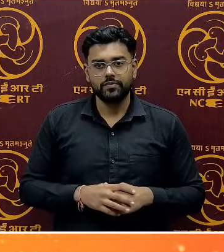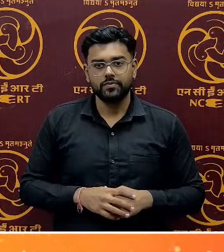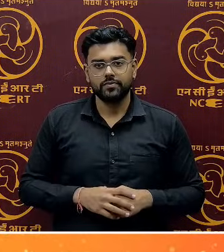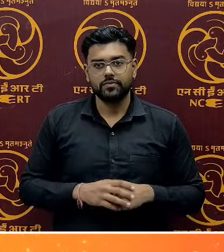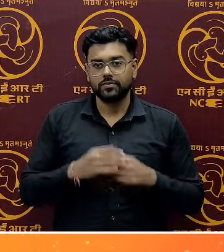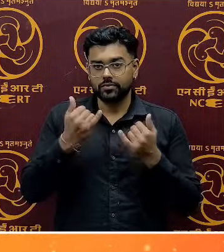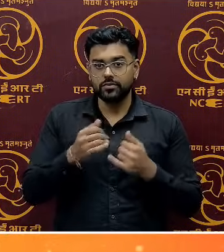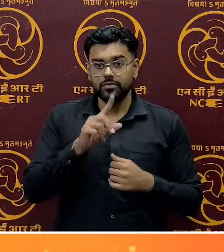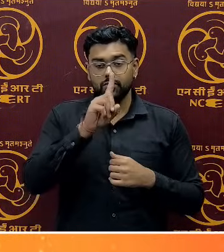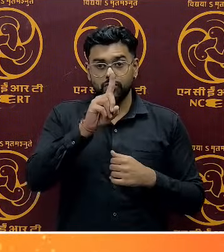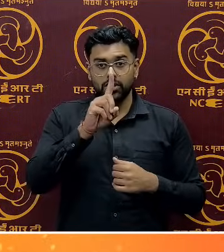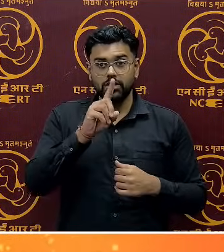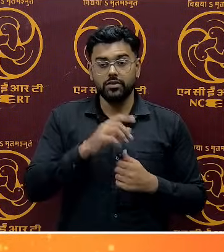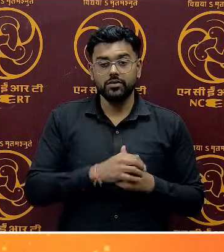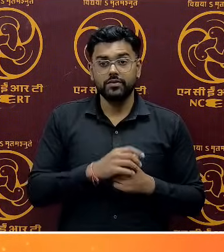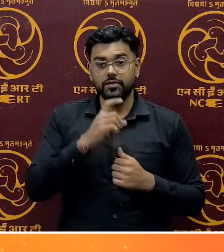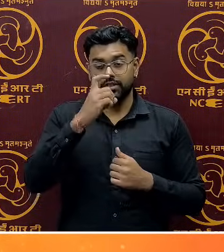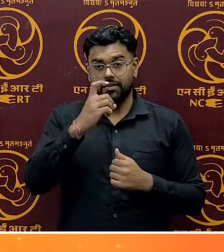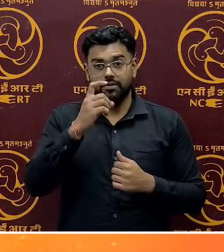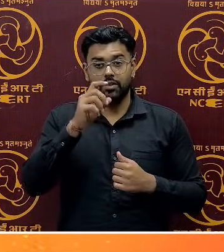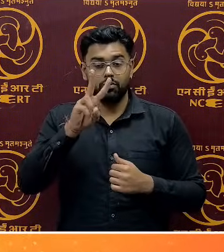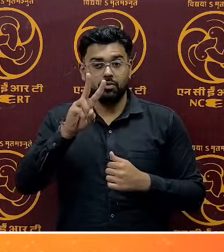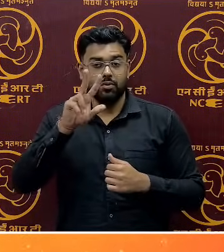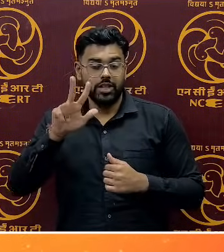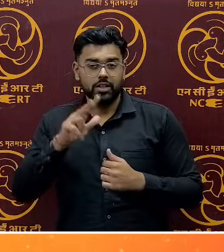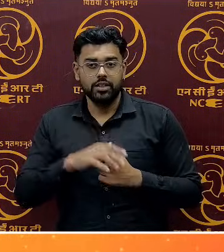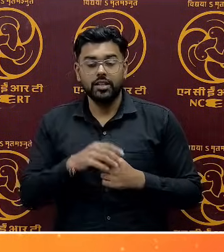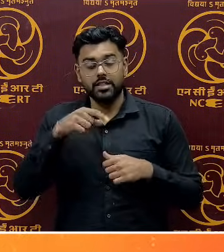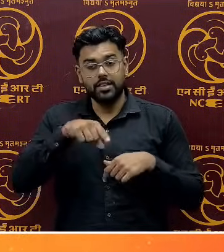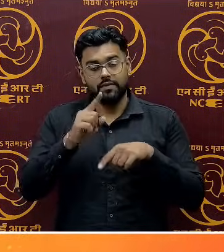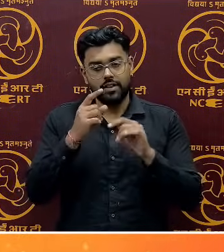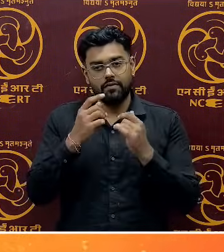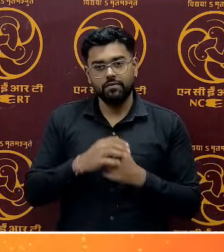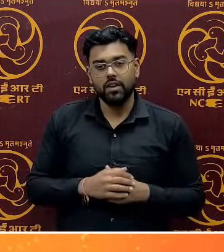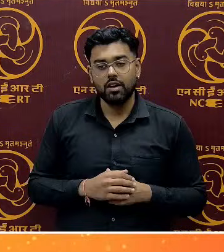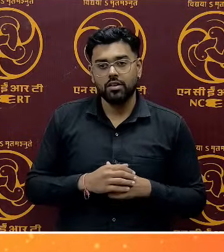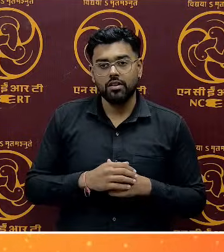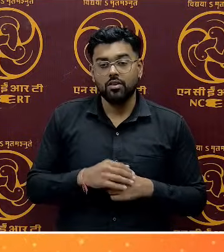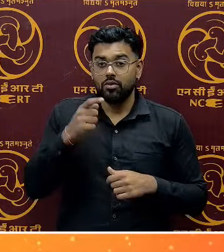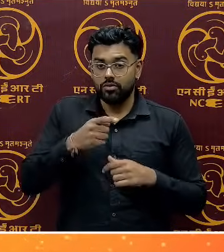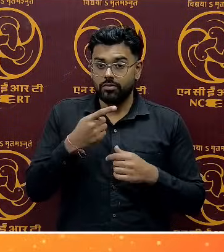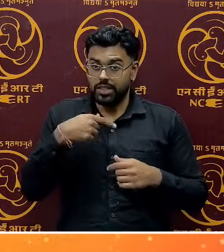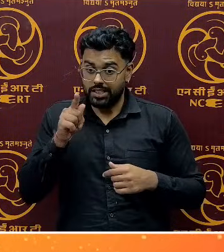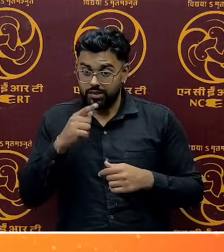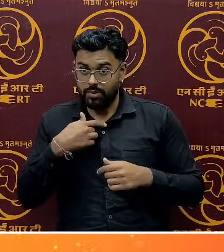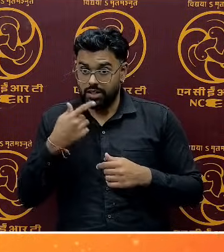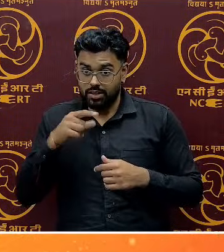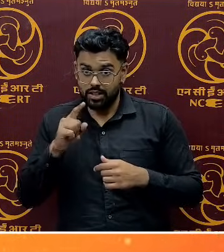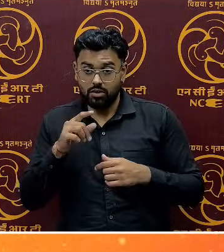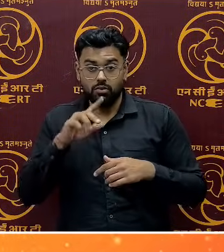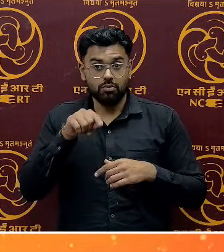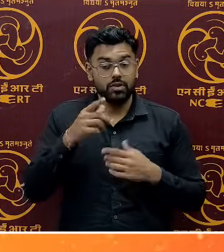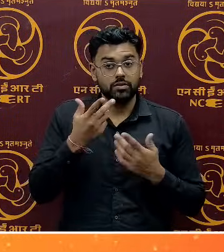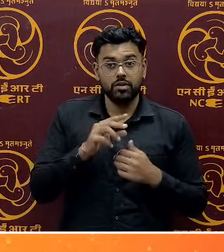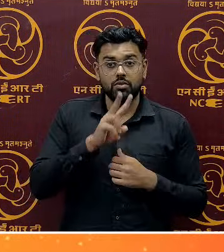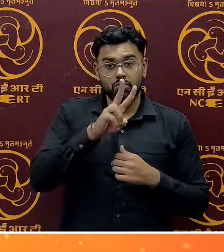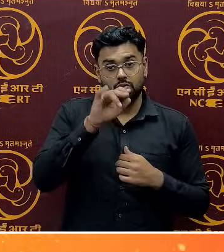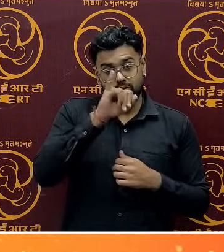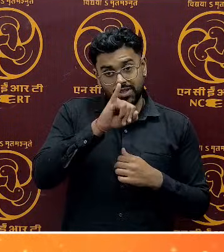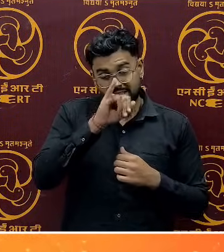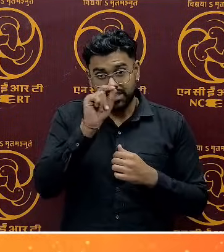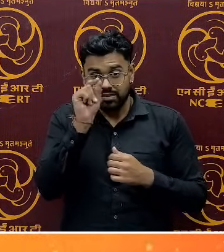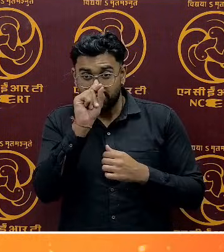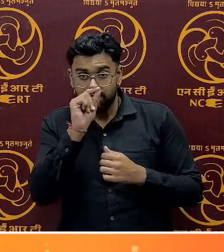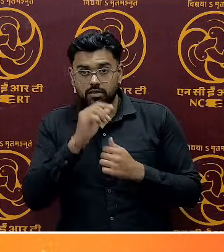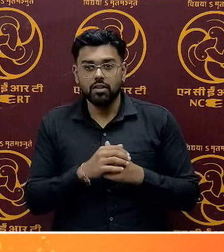to 1728. You can factorize for yourself and check whether I have done it correctly. 2 to the power 6 into 3